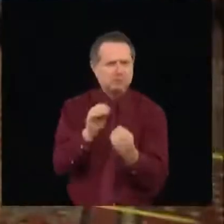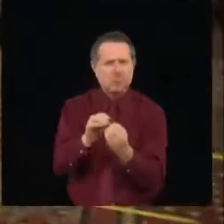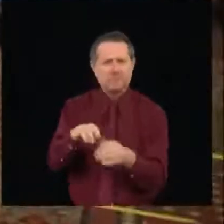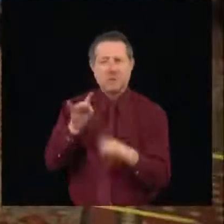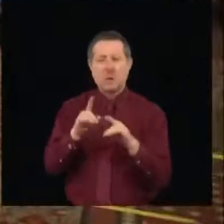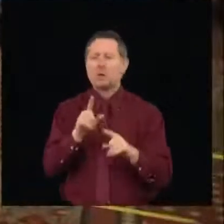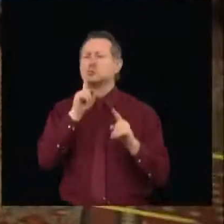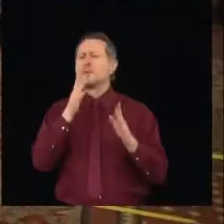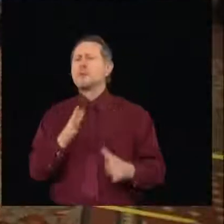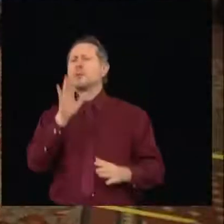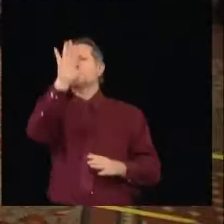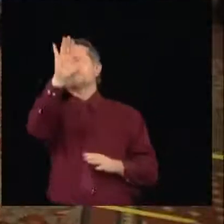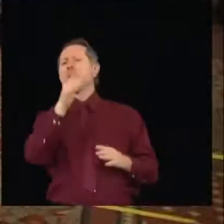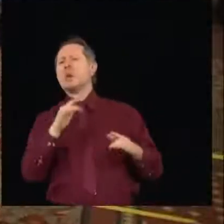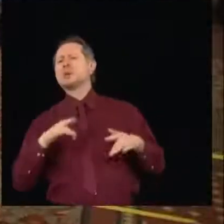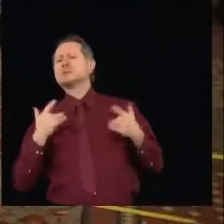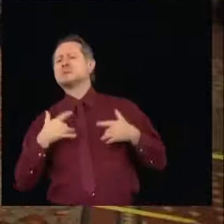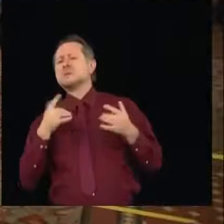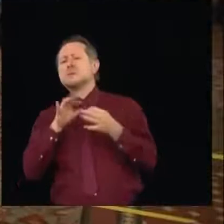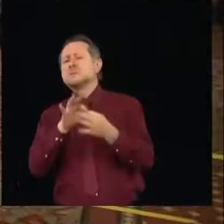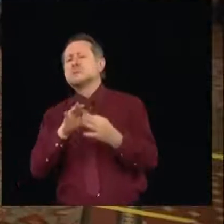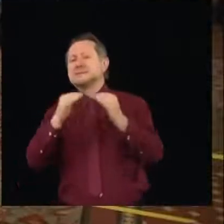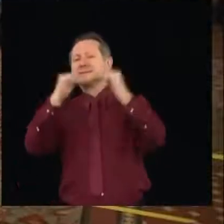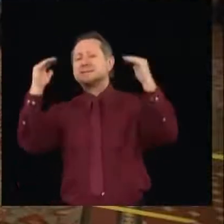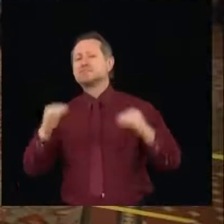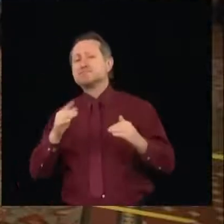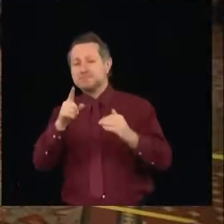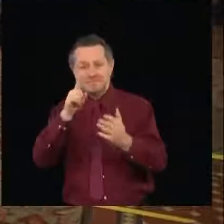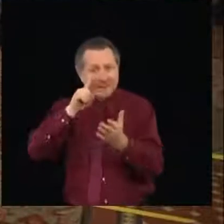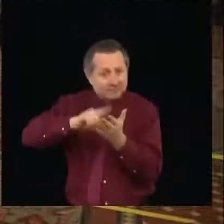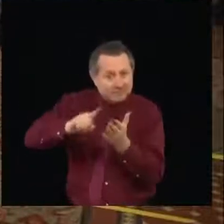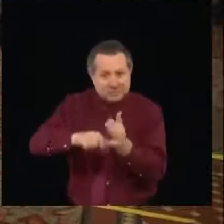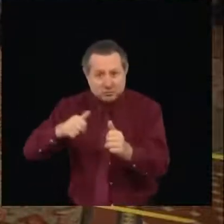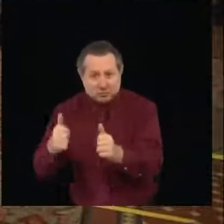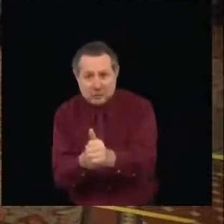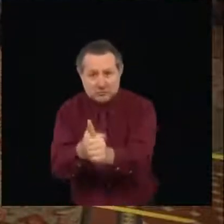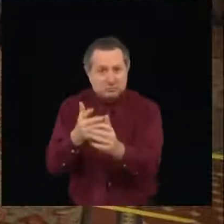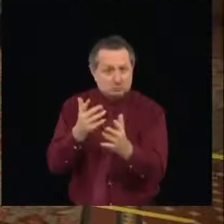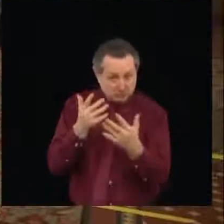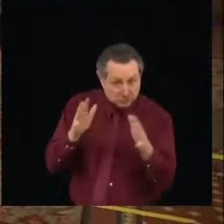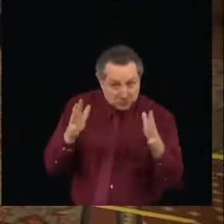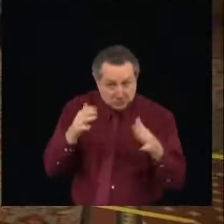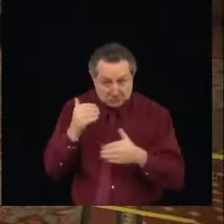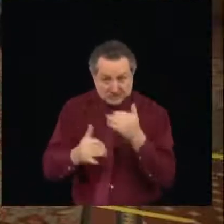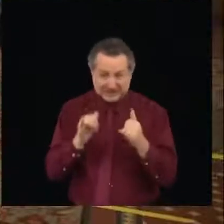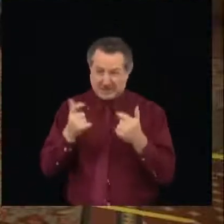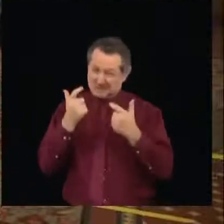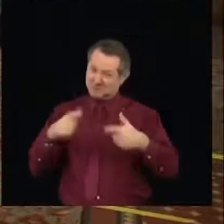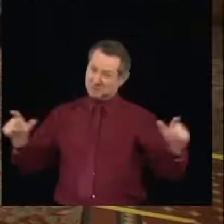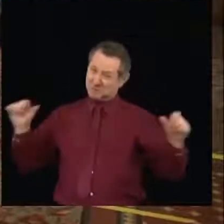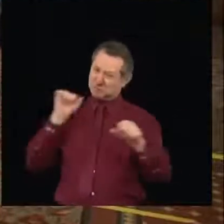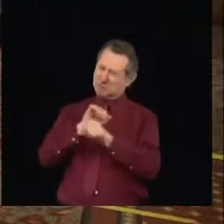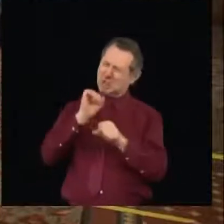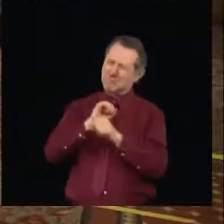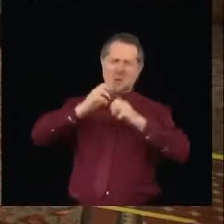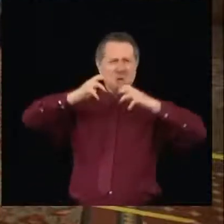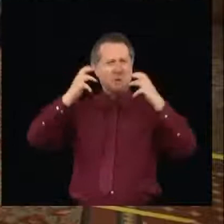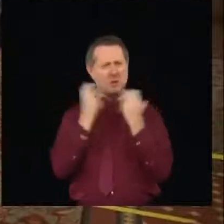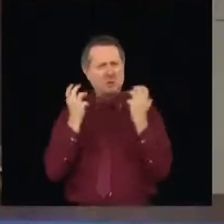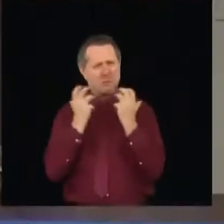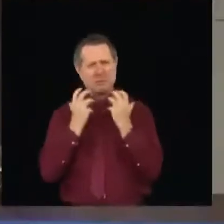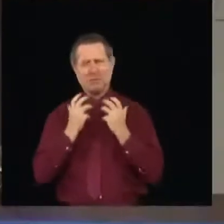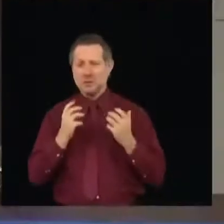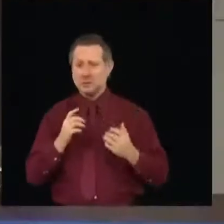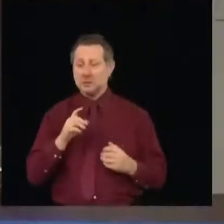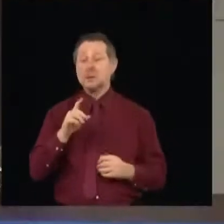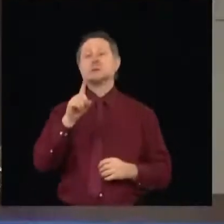How many people are out there? How many people are being contact traced? Obviously, it's an enormous undertaking, correct? So this is just starting